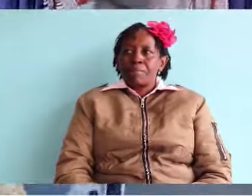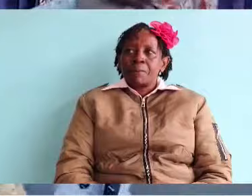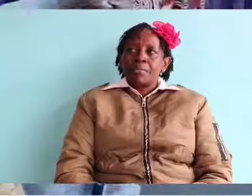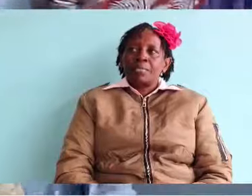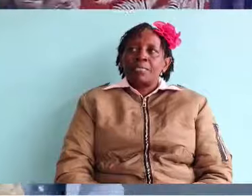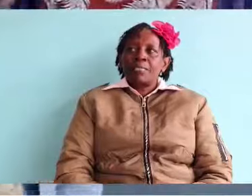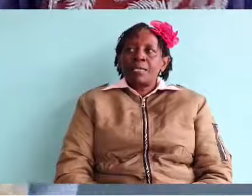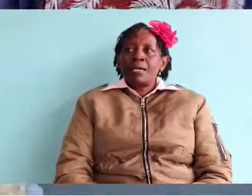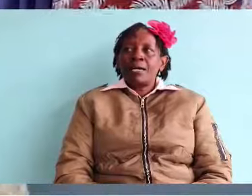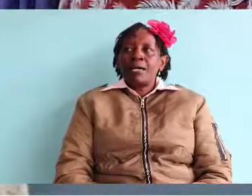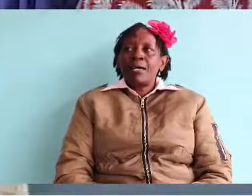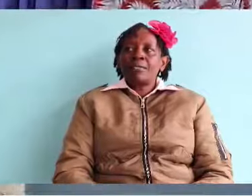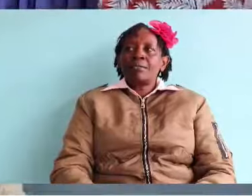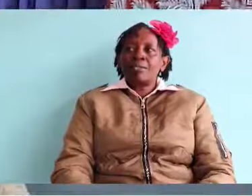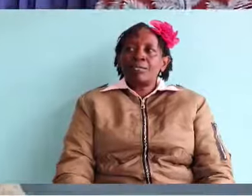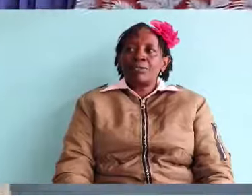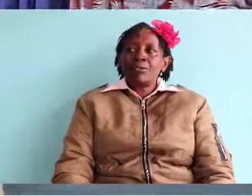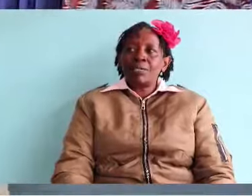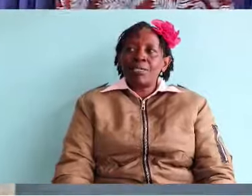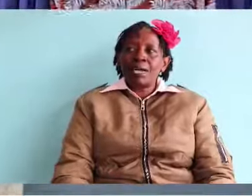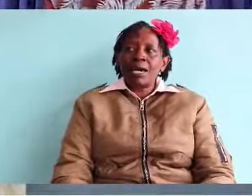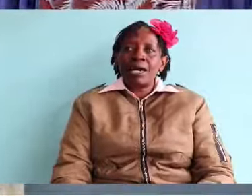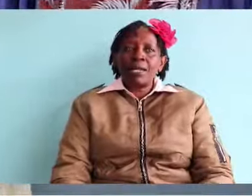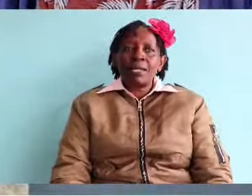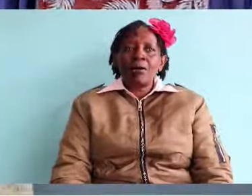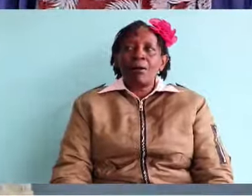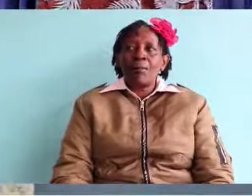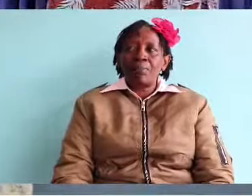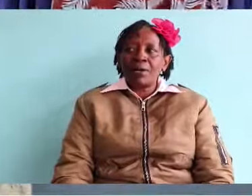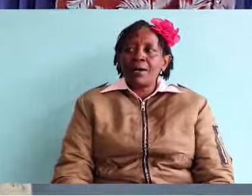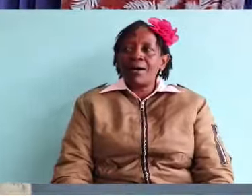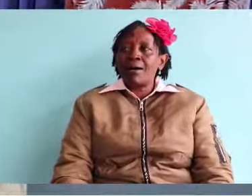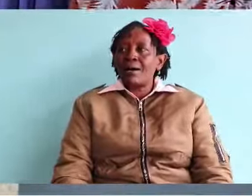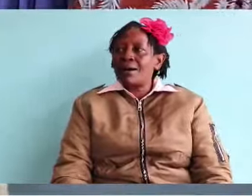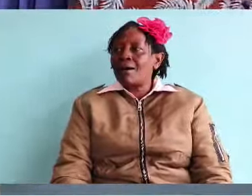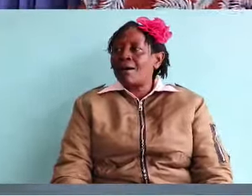Torah? Jesus, our glory and our